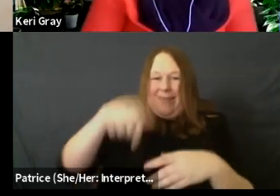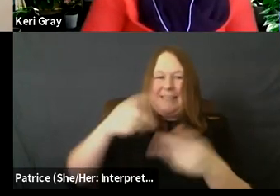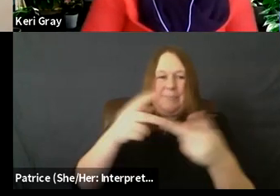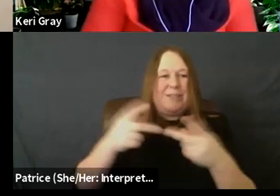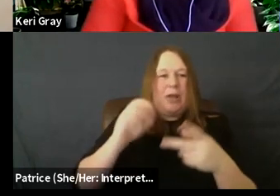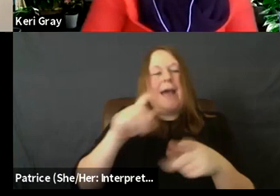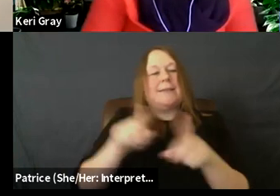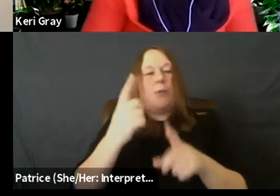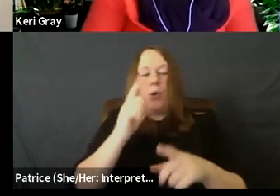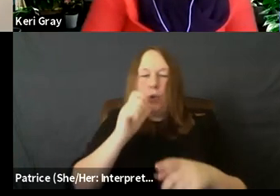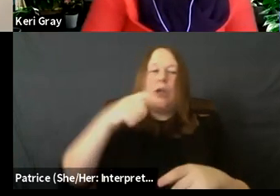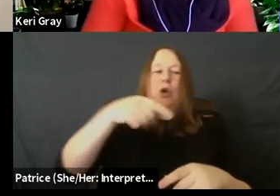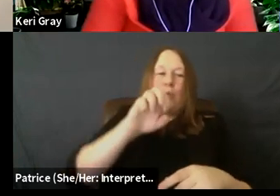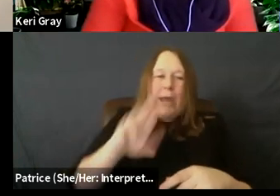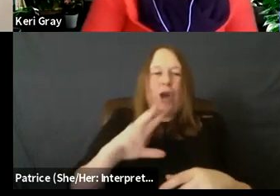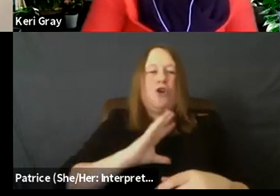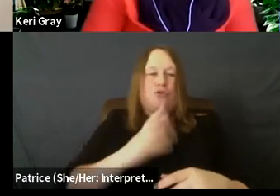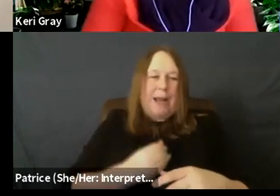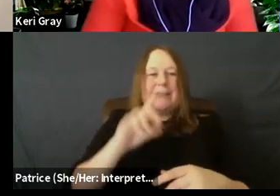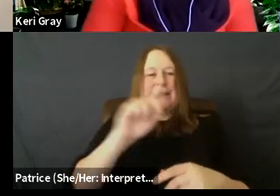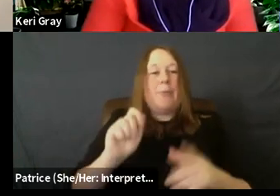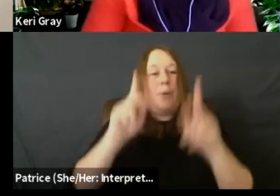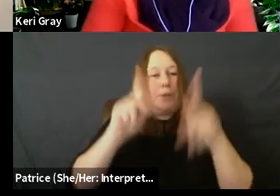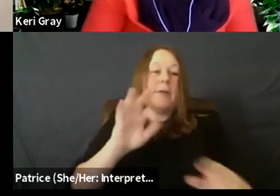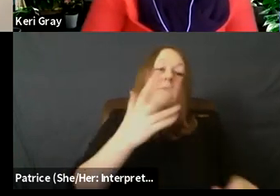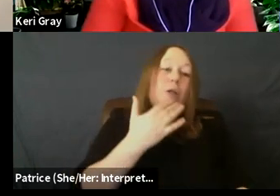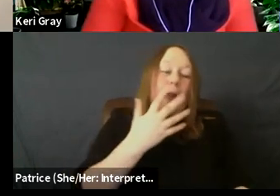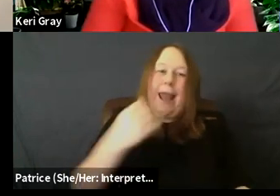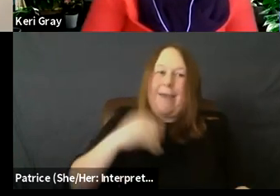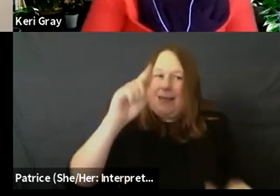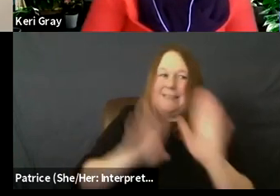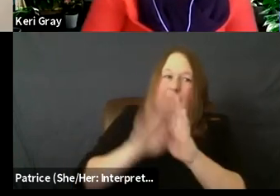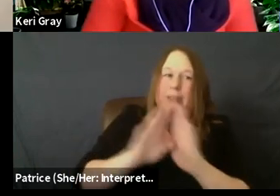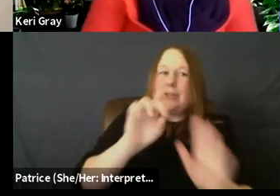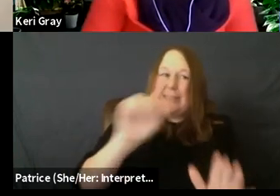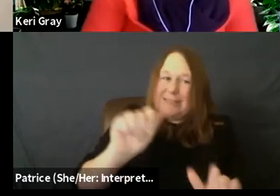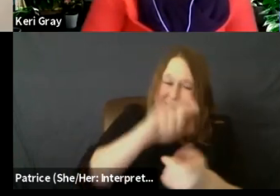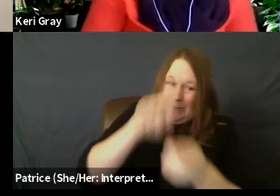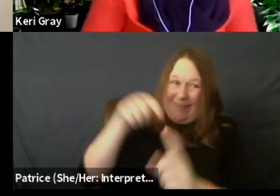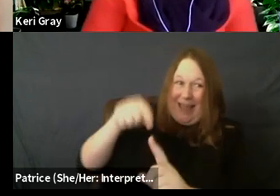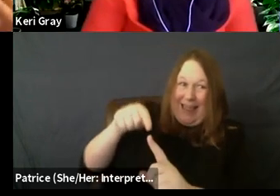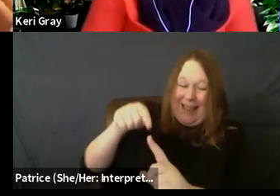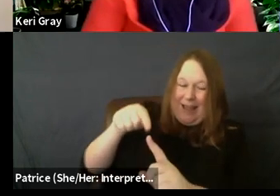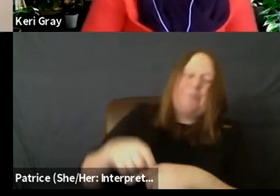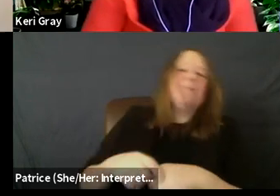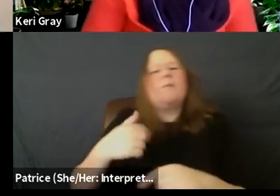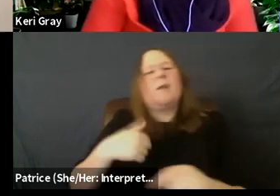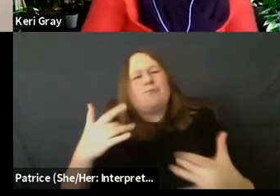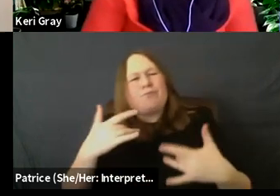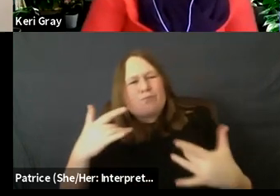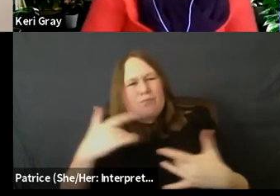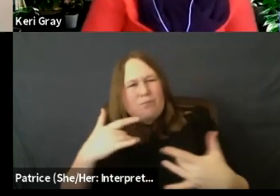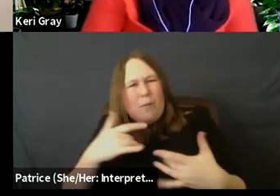someone who is a queer and trans disabled person of color and who has developmental disabilities specifically, I worry, does